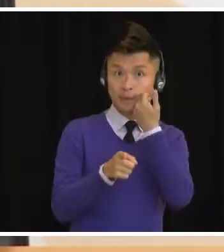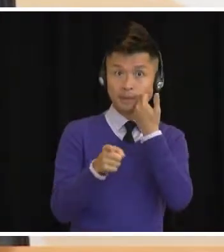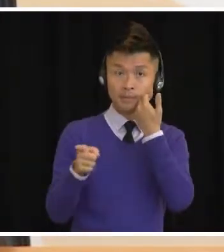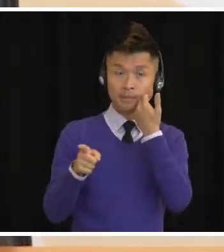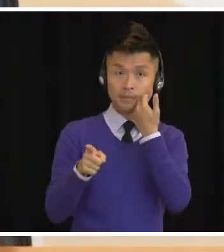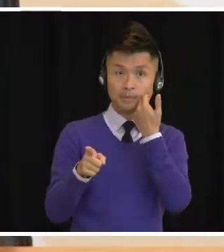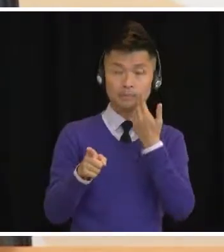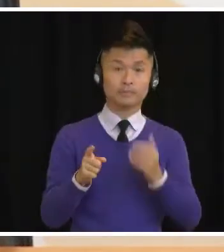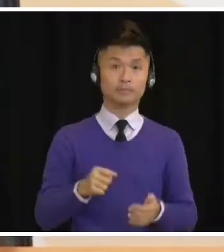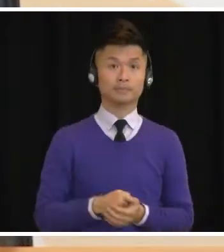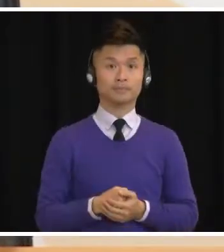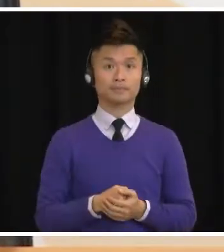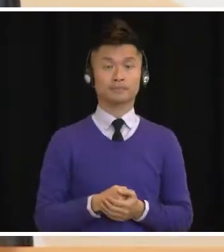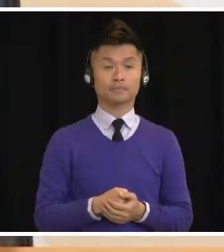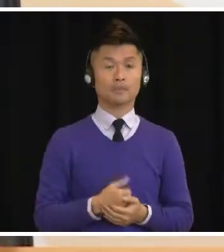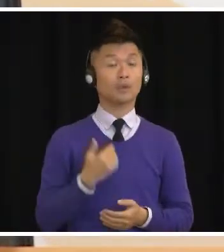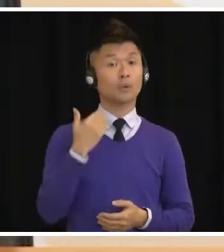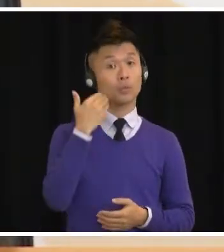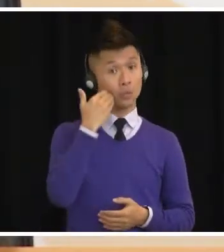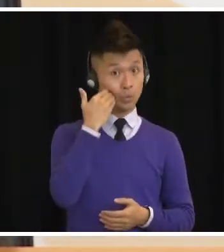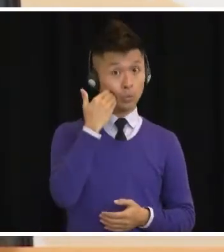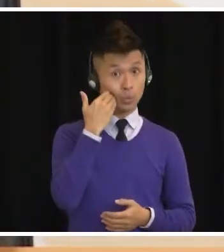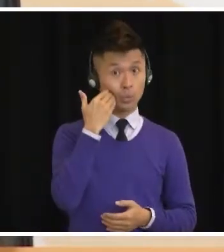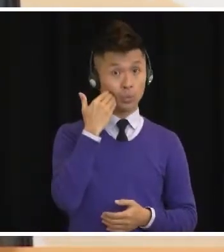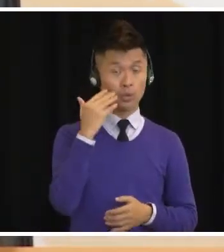I was treated in a private school,